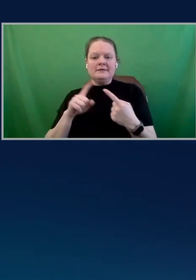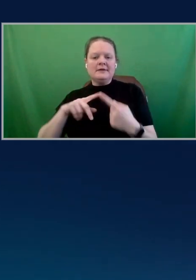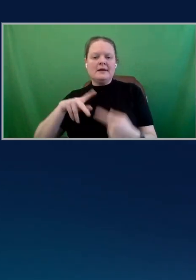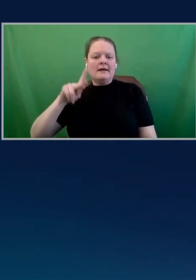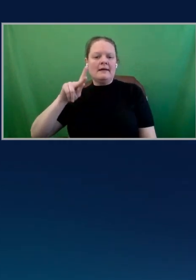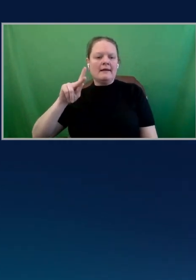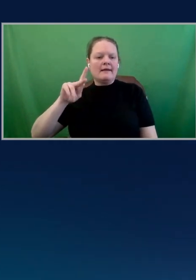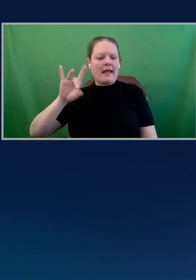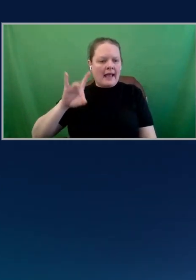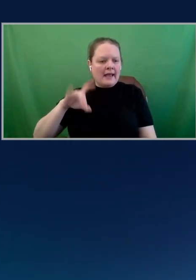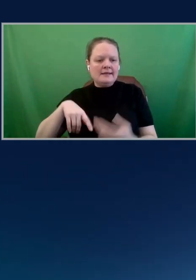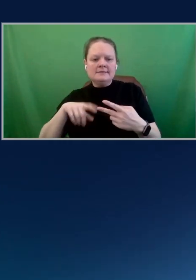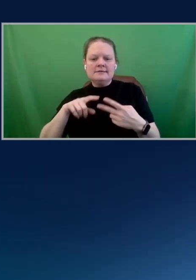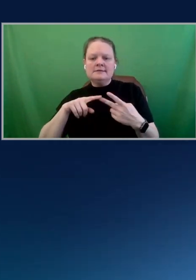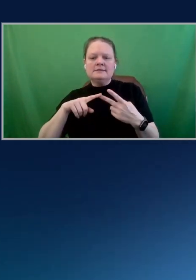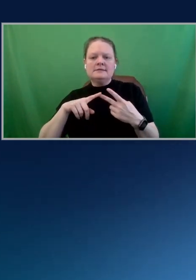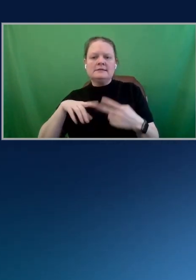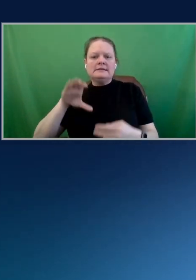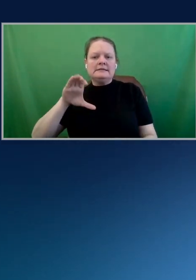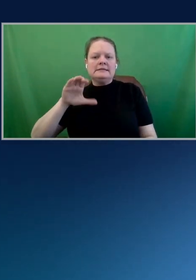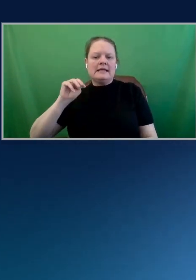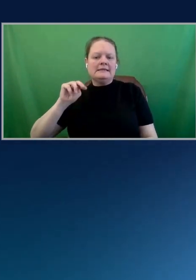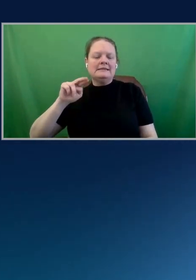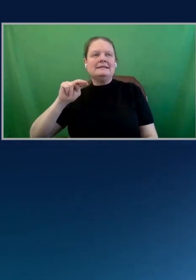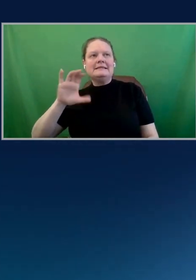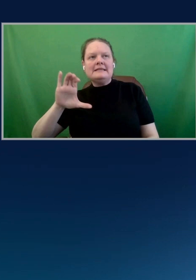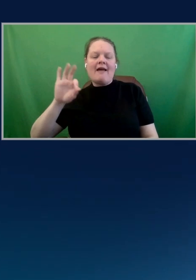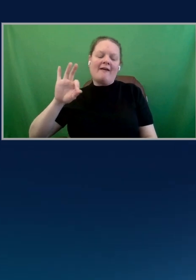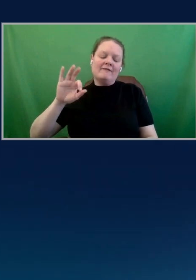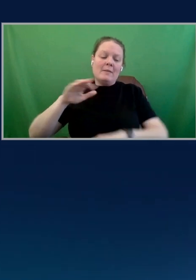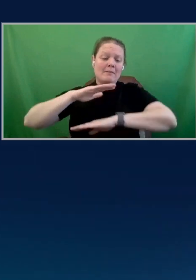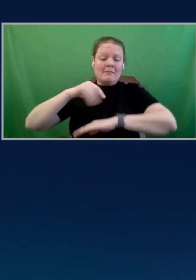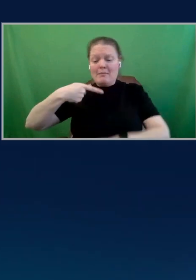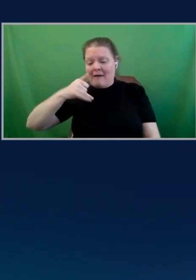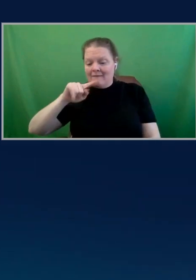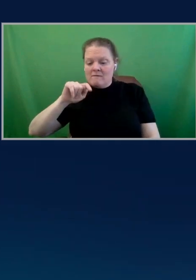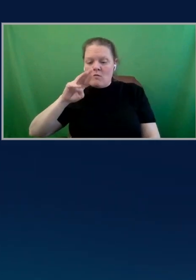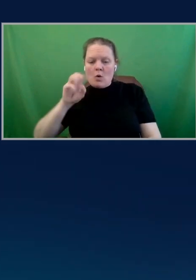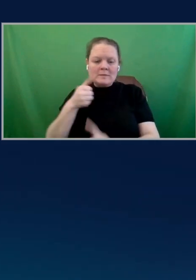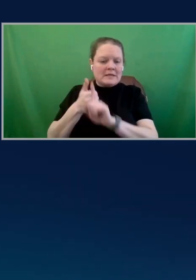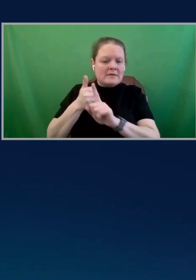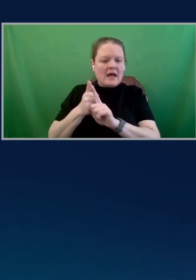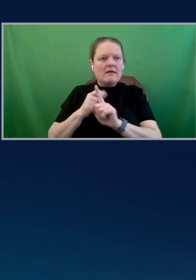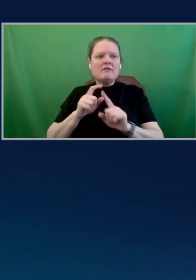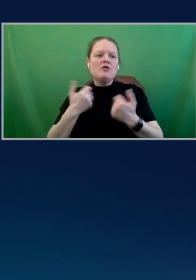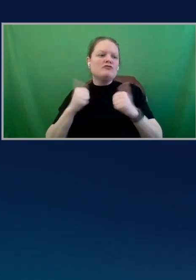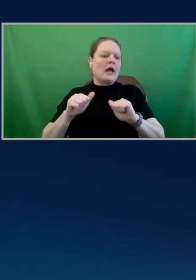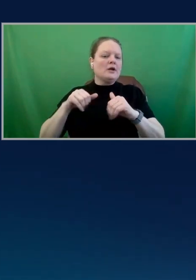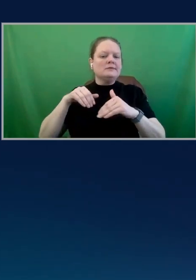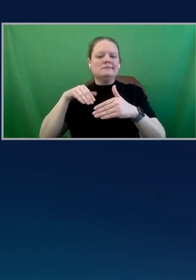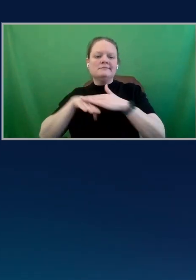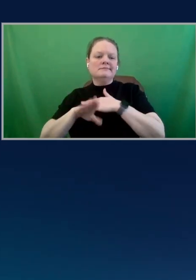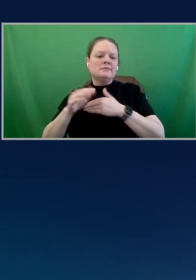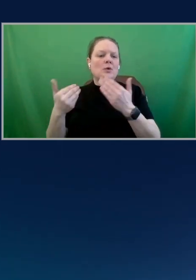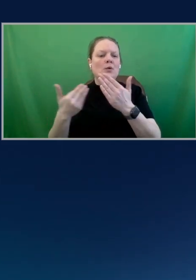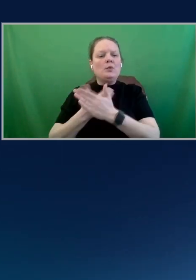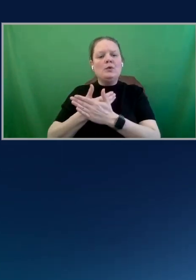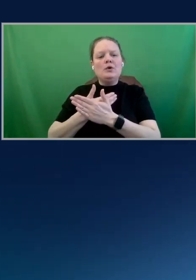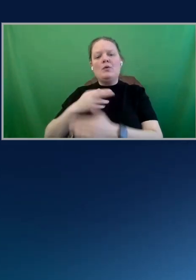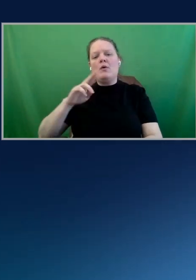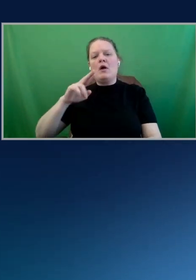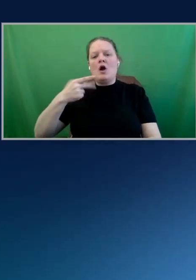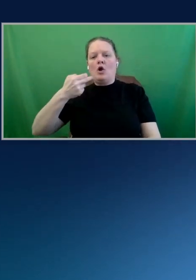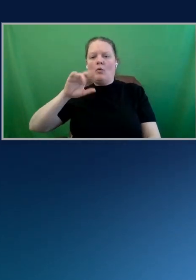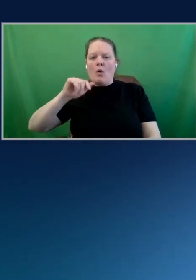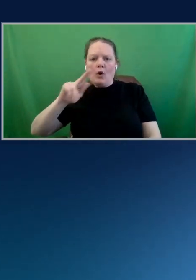kind of CNCF-based platforms on their own. We see people trying to go to like new Heroku-style platforms. We're seeing WASM, kind of a